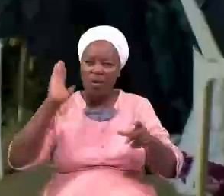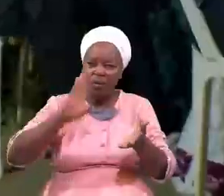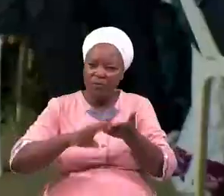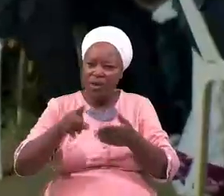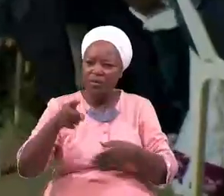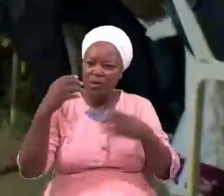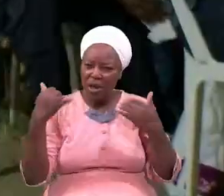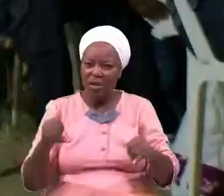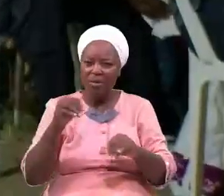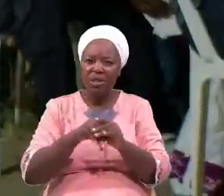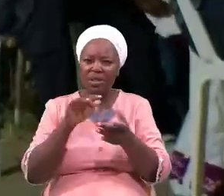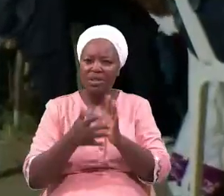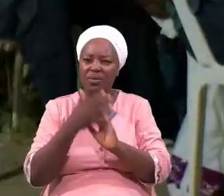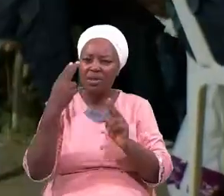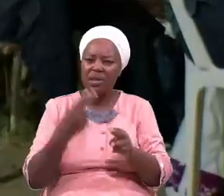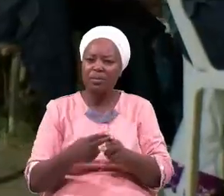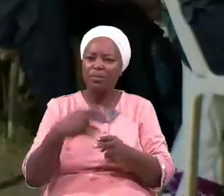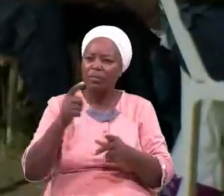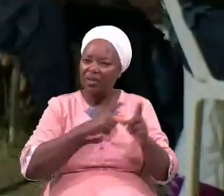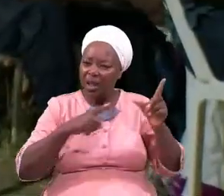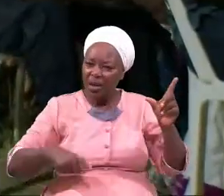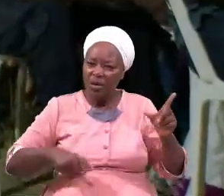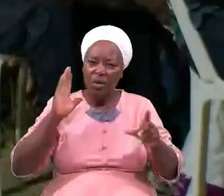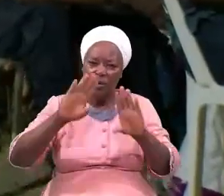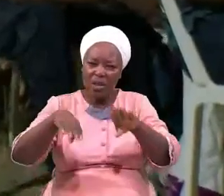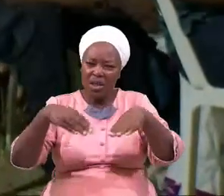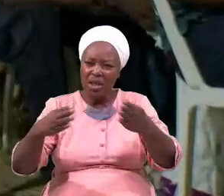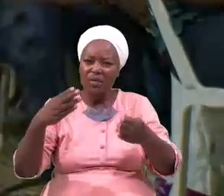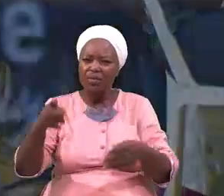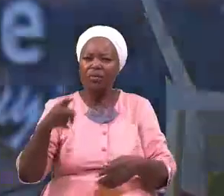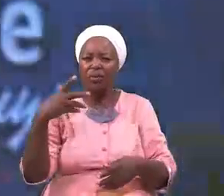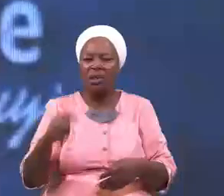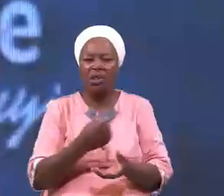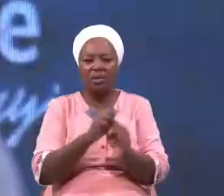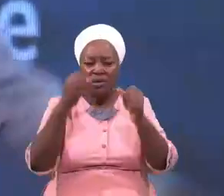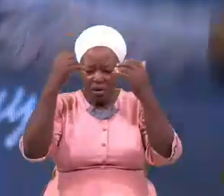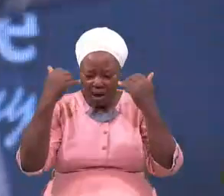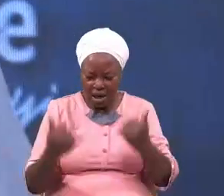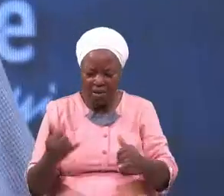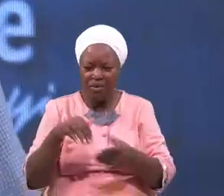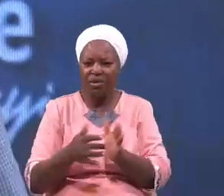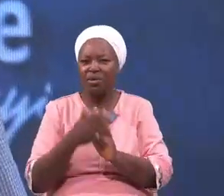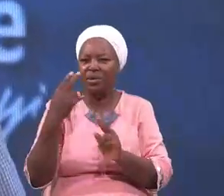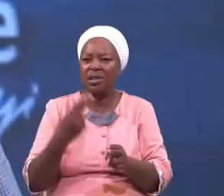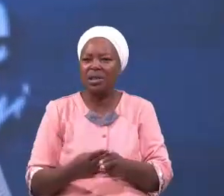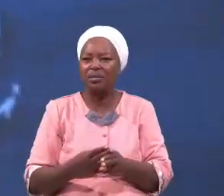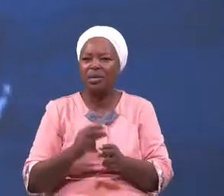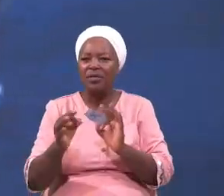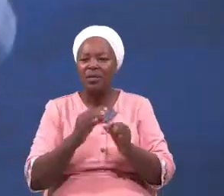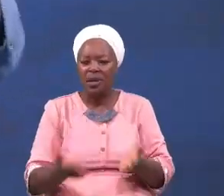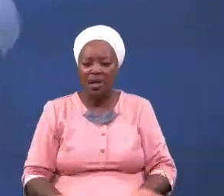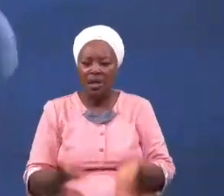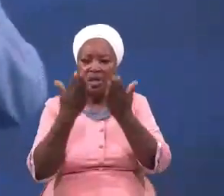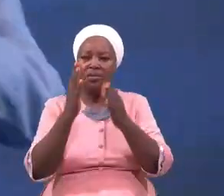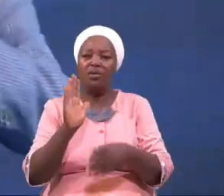now. The Lord will grant you the salvation now. If you are raising up your